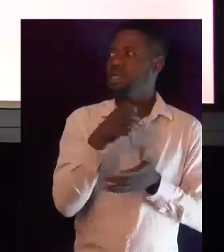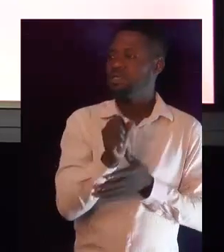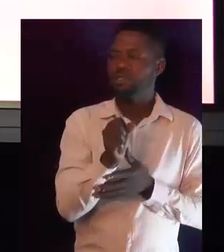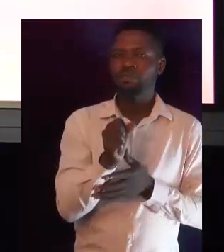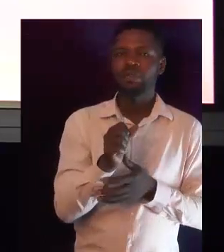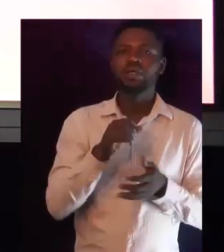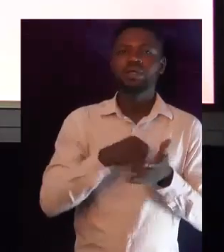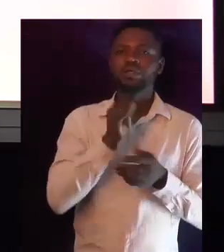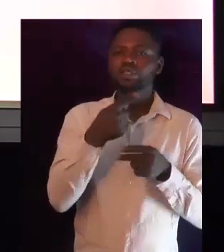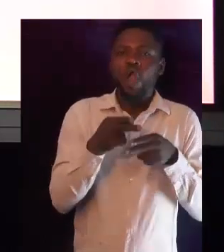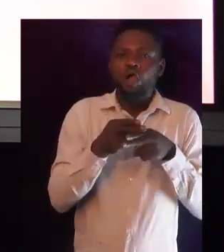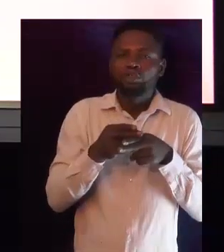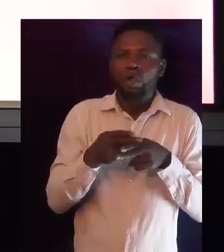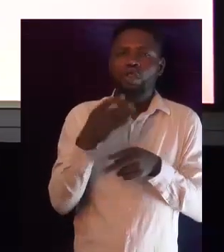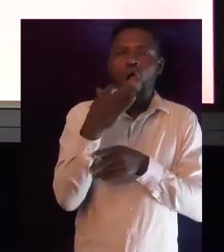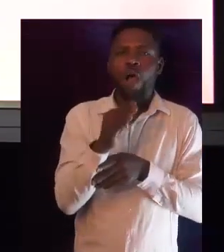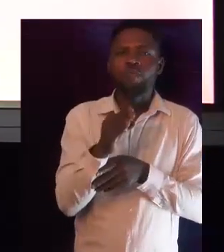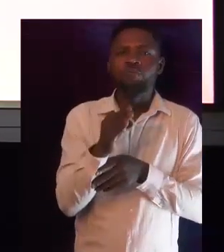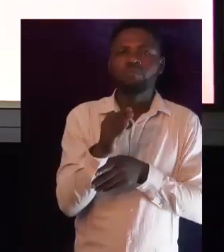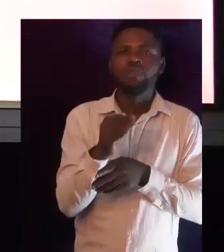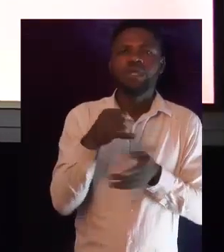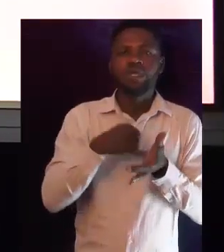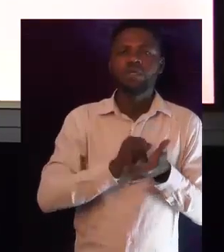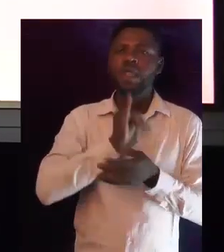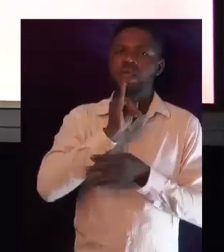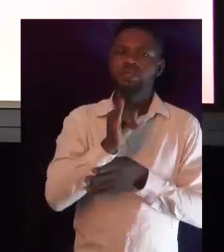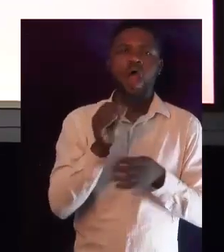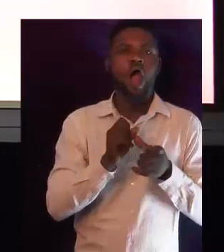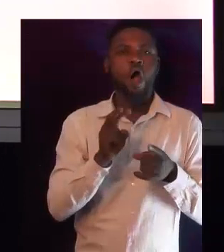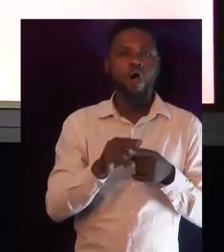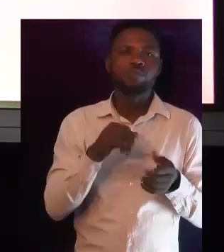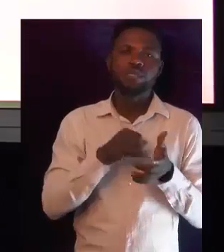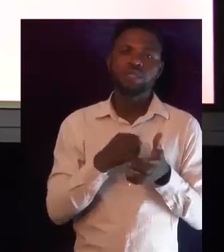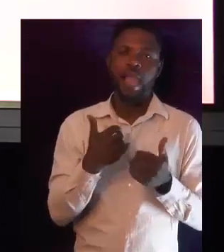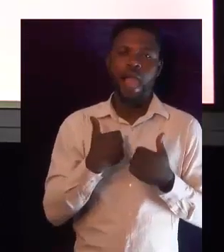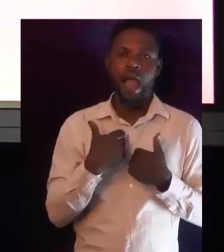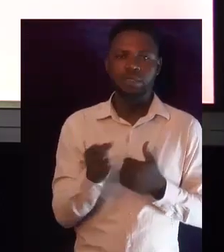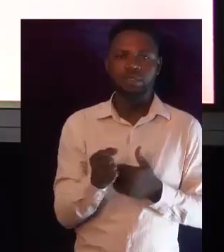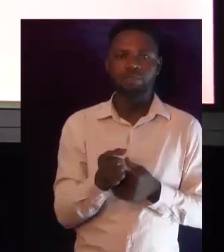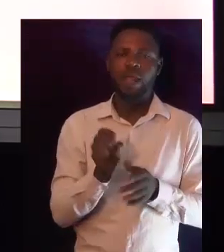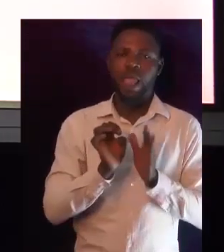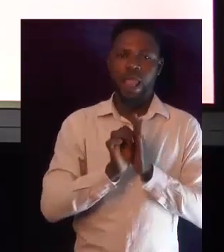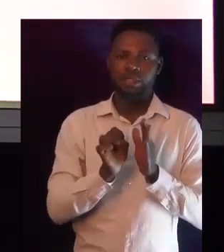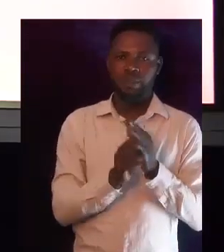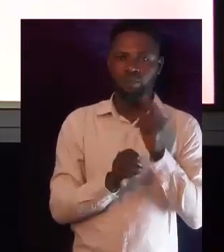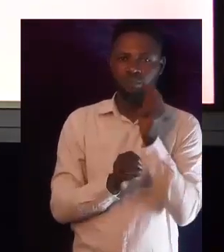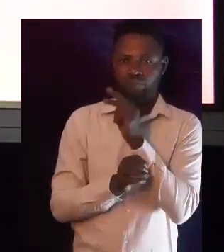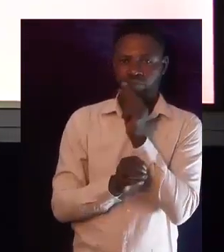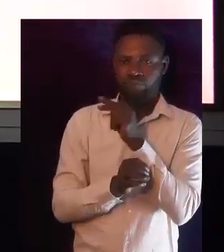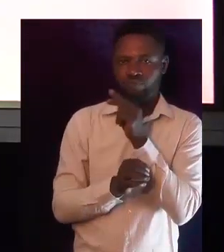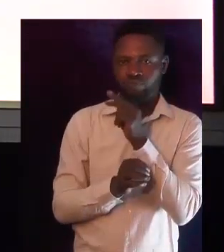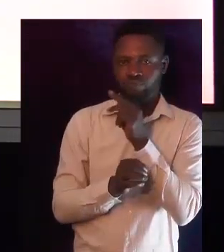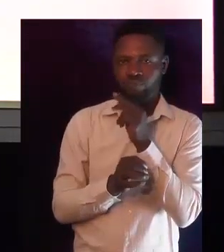S, it, is the short form of it is or it has.